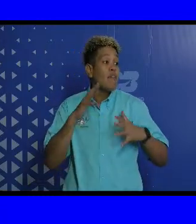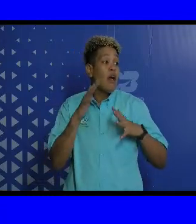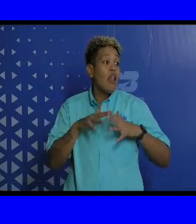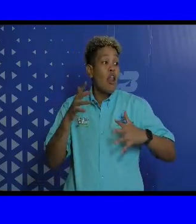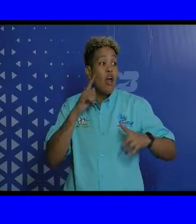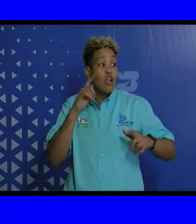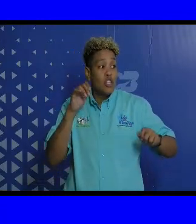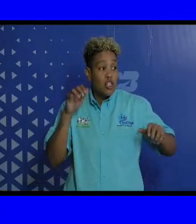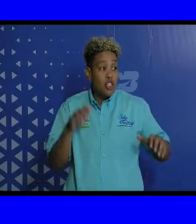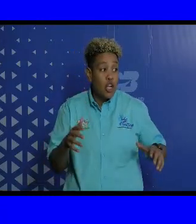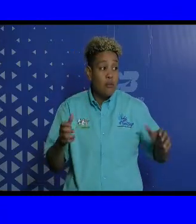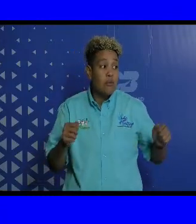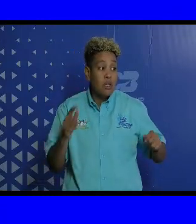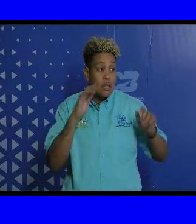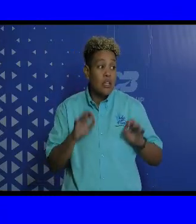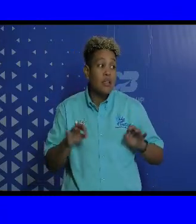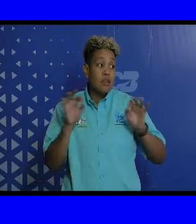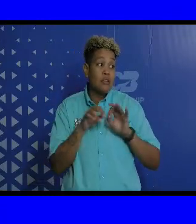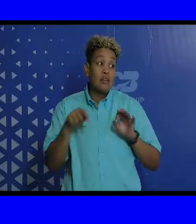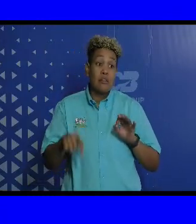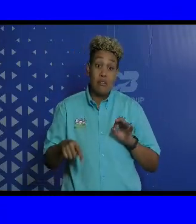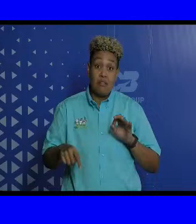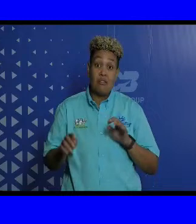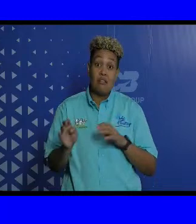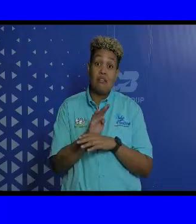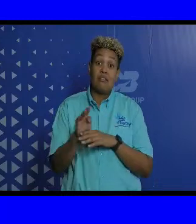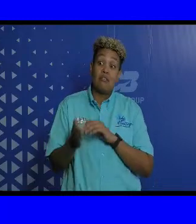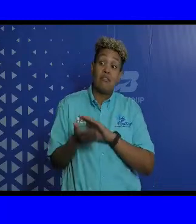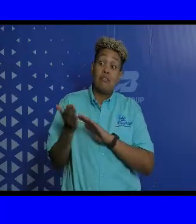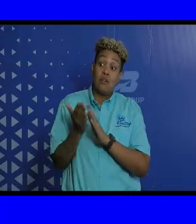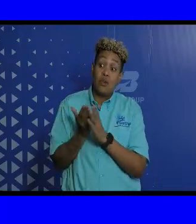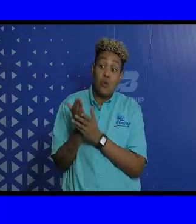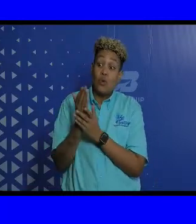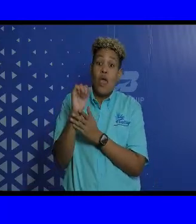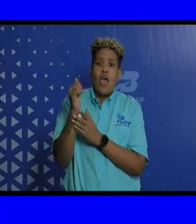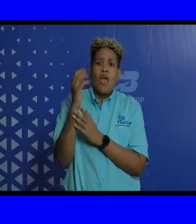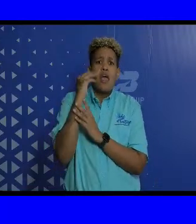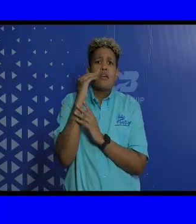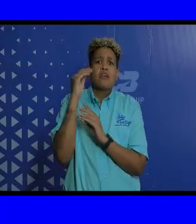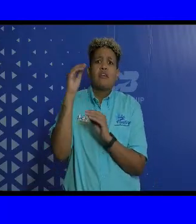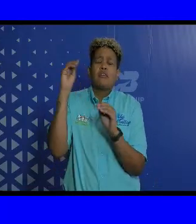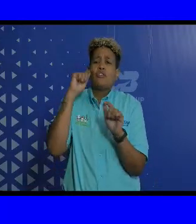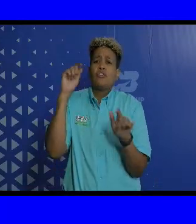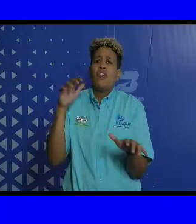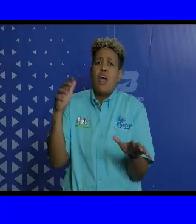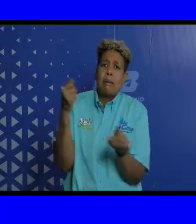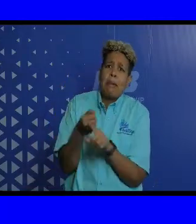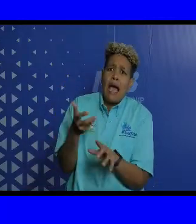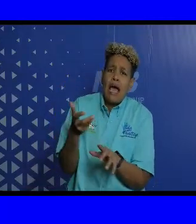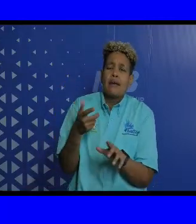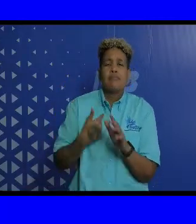shock absorbers that are critical for this institution to deal with any extreme shock that comes our way.